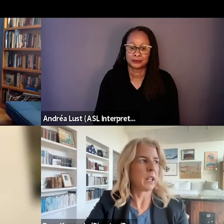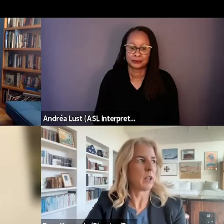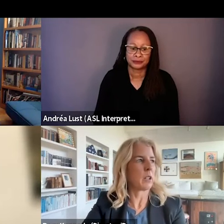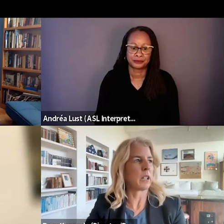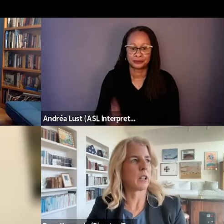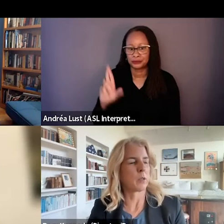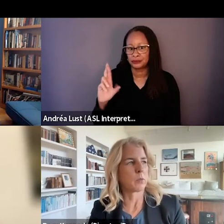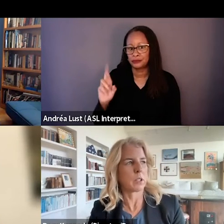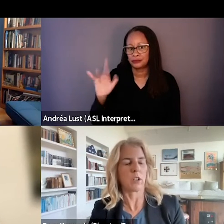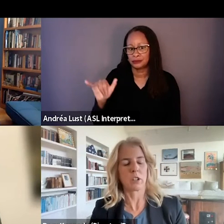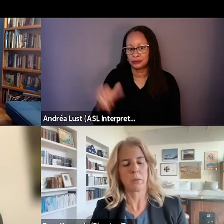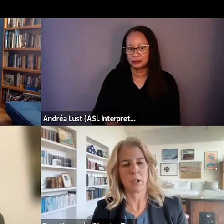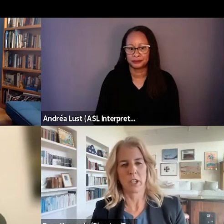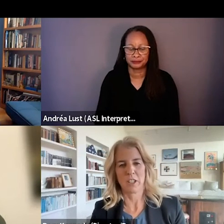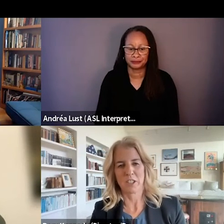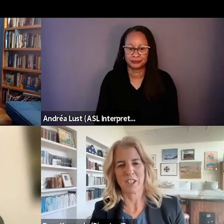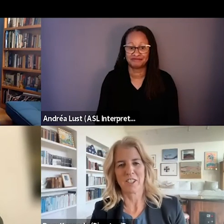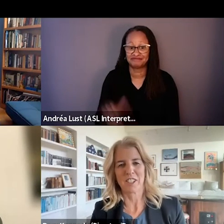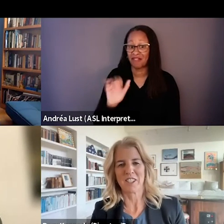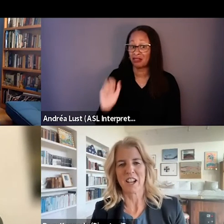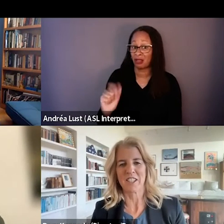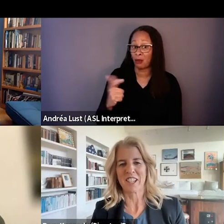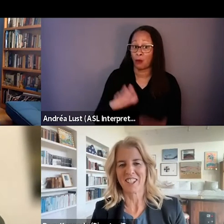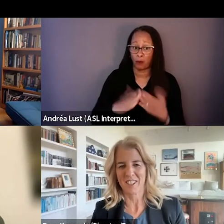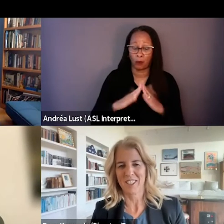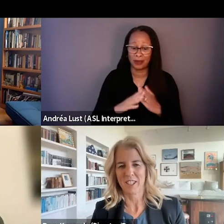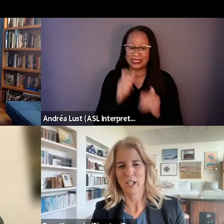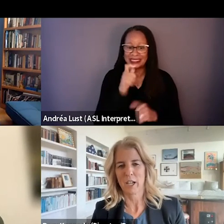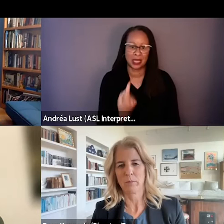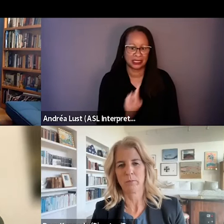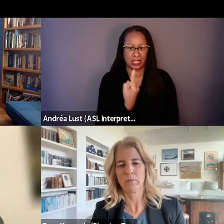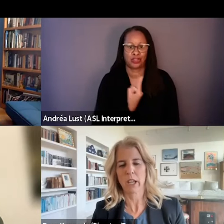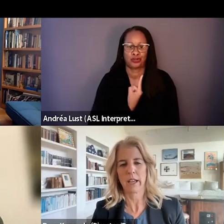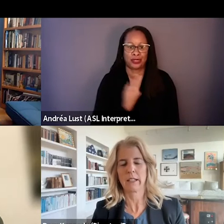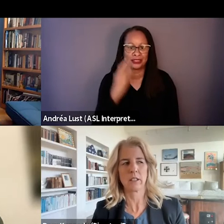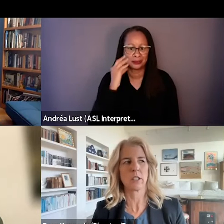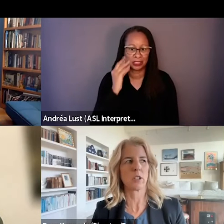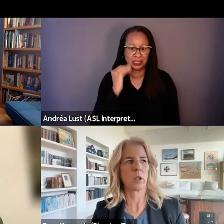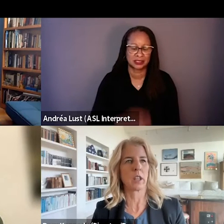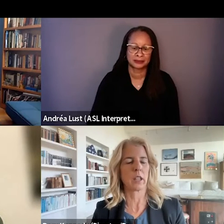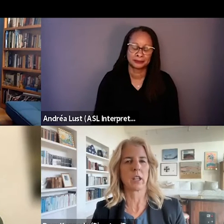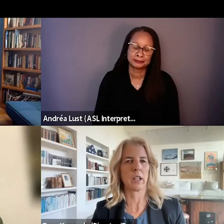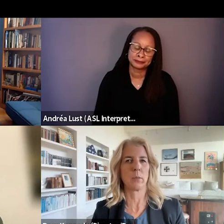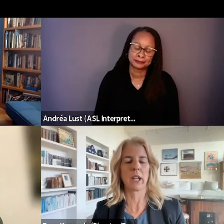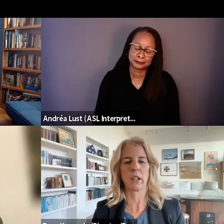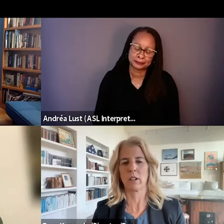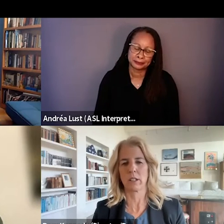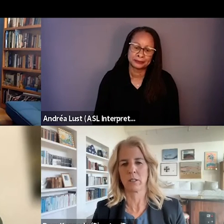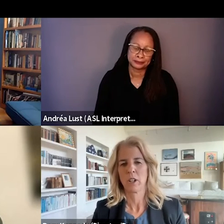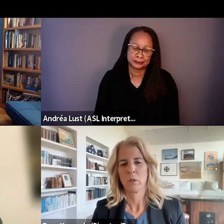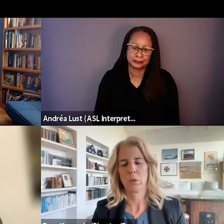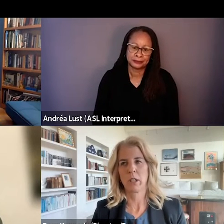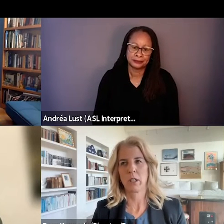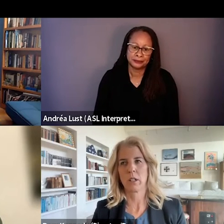Well, I think it, you know, like all communities, it's not singular. And so I think that depending